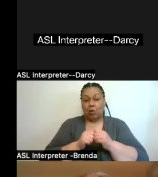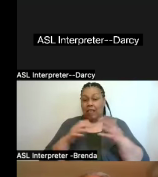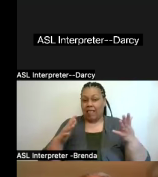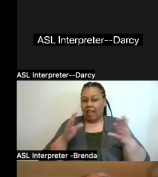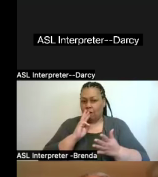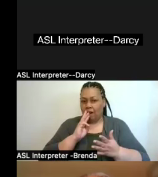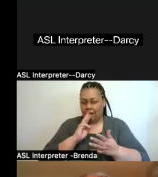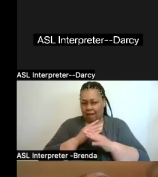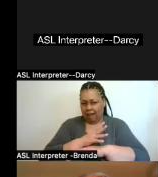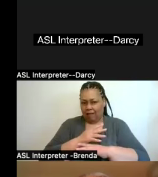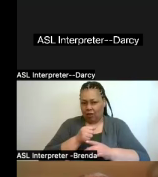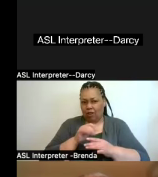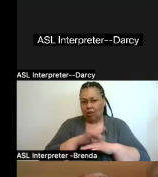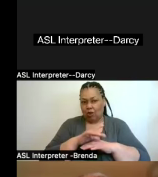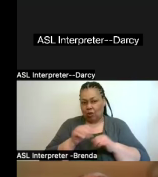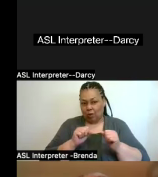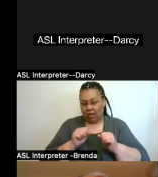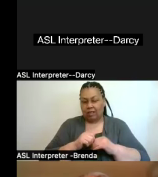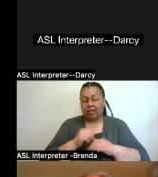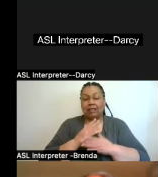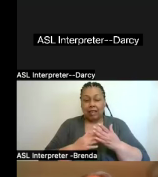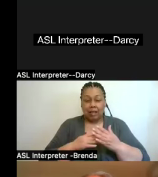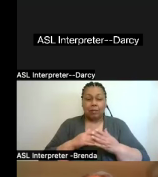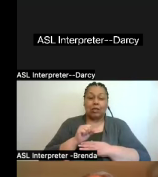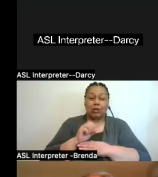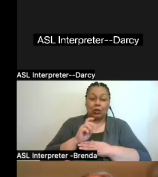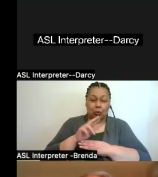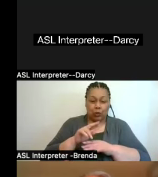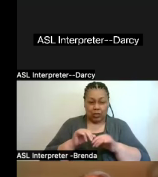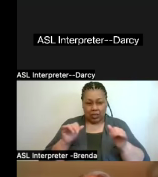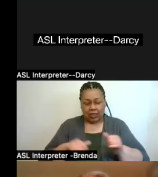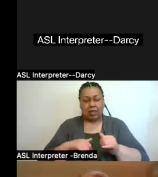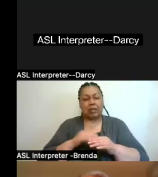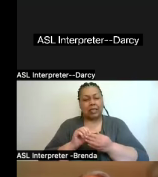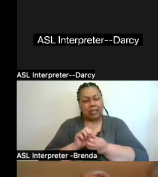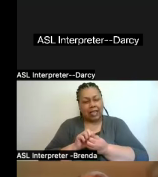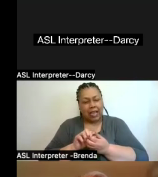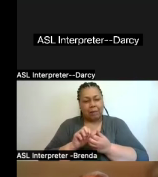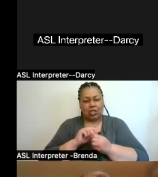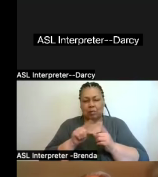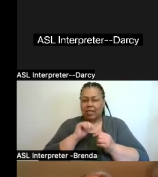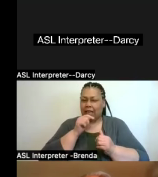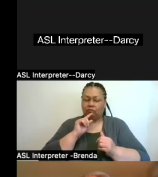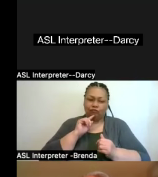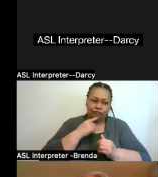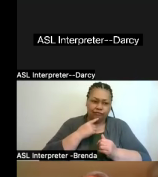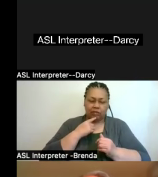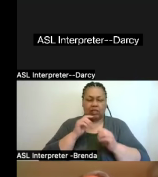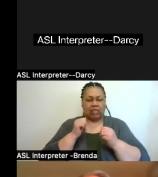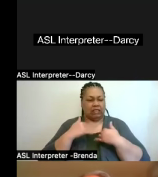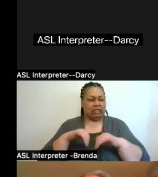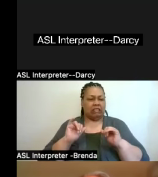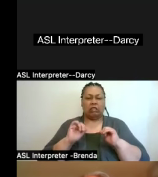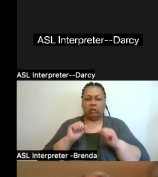earthquake. There was some damages to sewage systems, but it did not substantially affect the ability to provide sewage services.